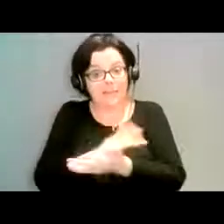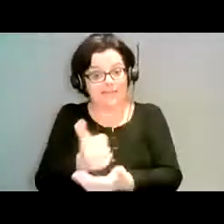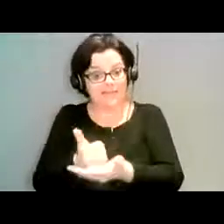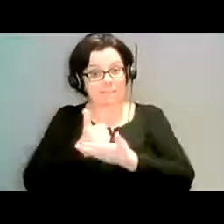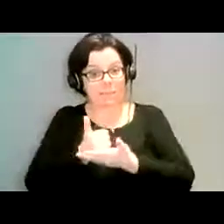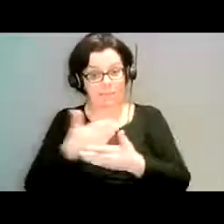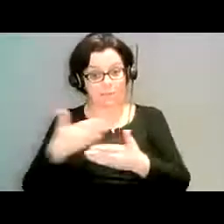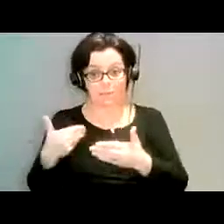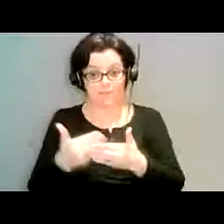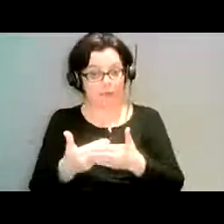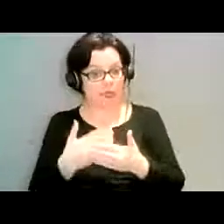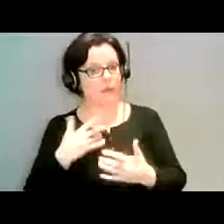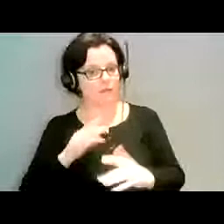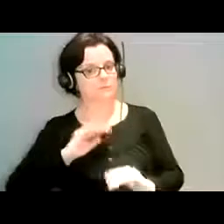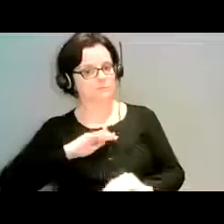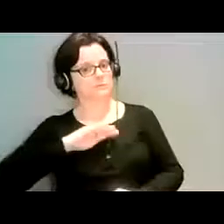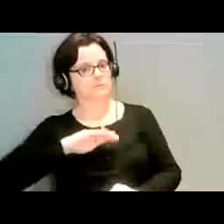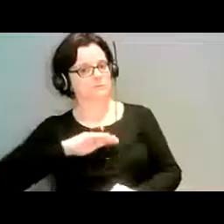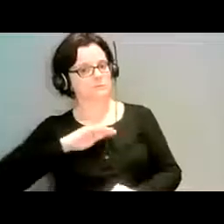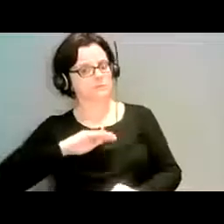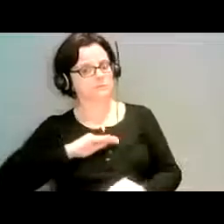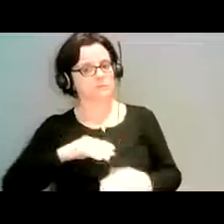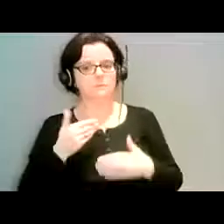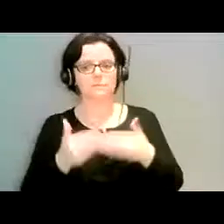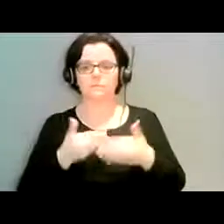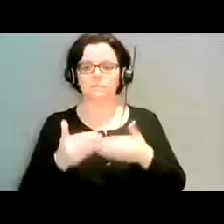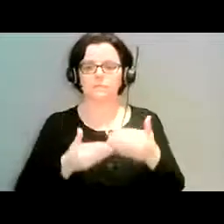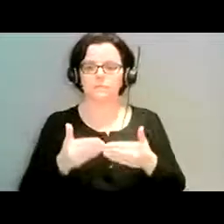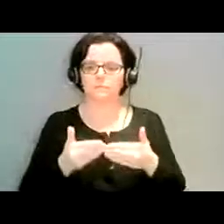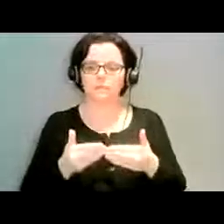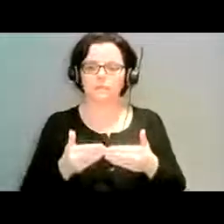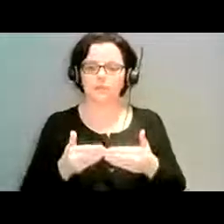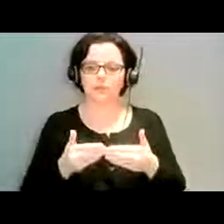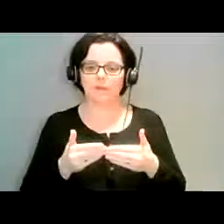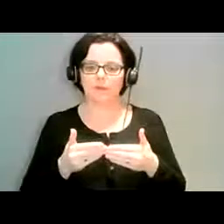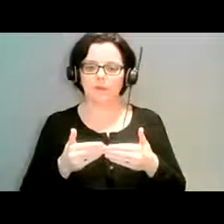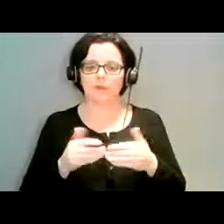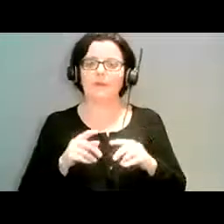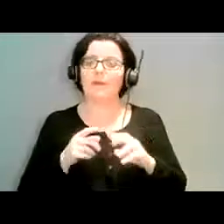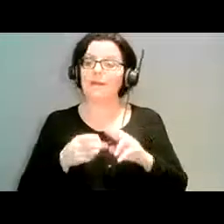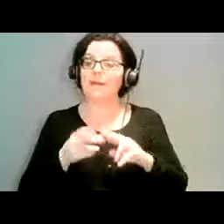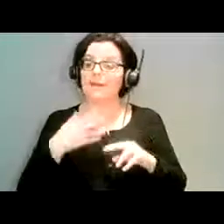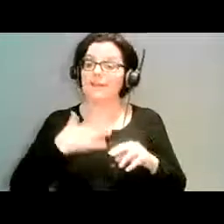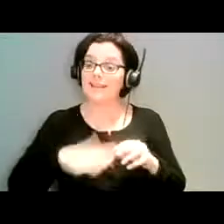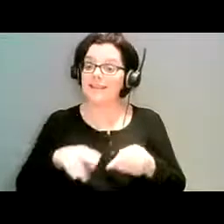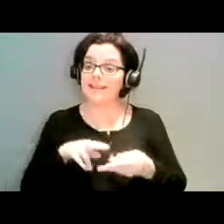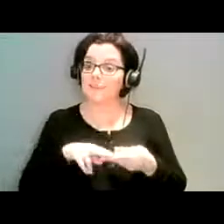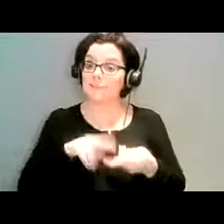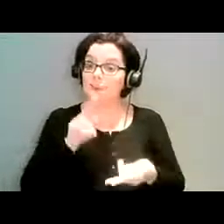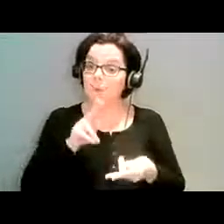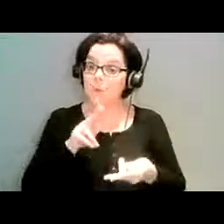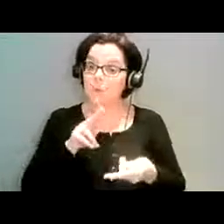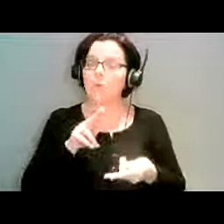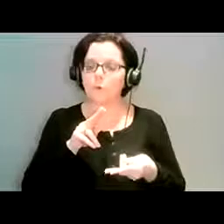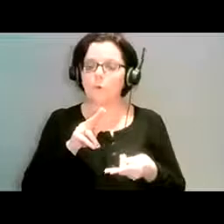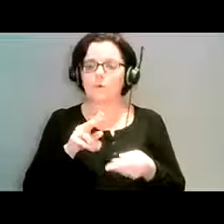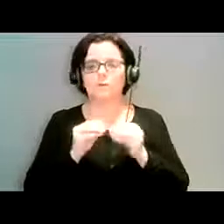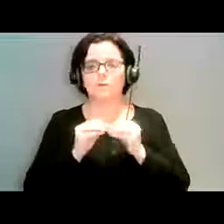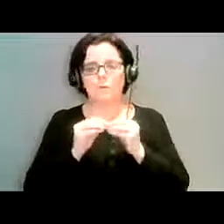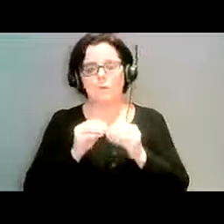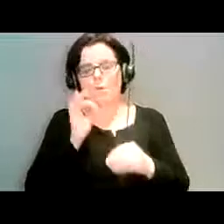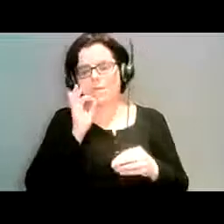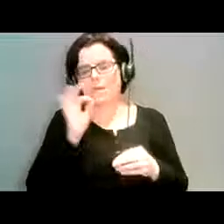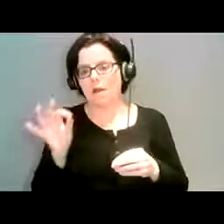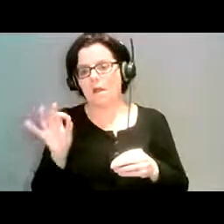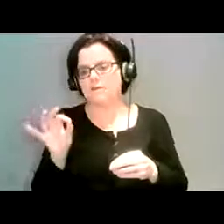then if you think you need more, then it's worth kind of asking for Yeah.